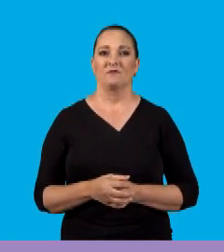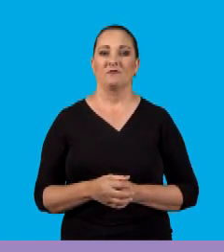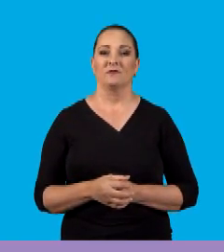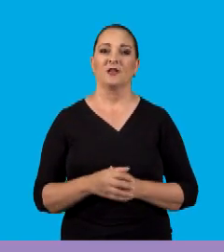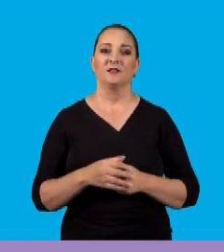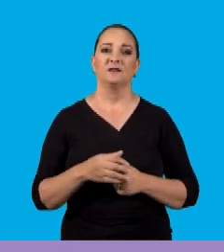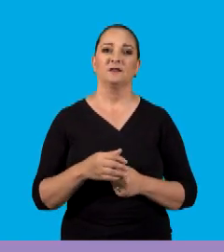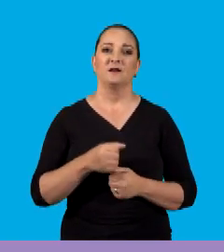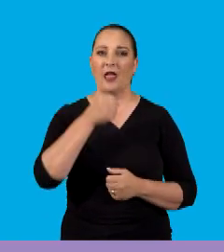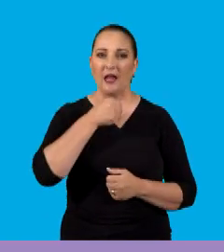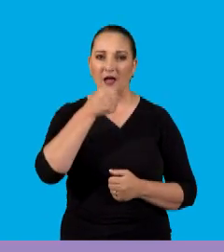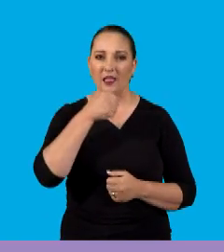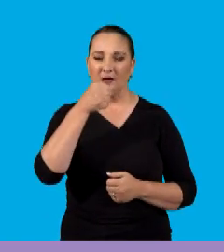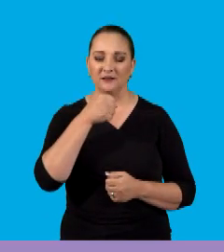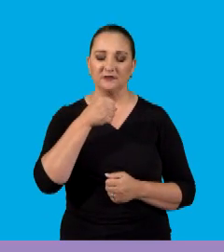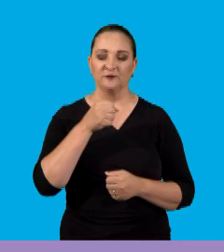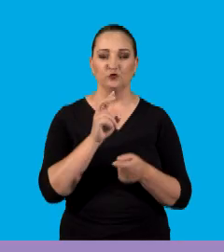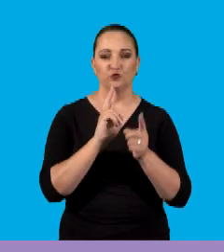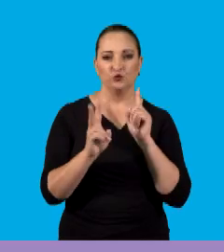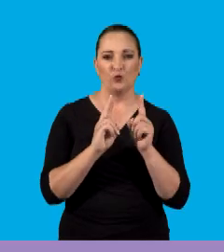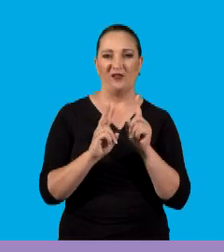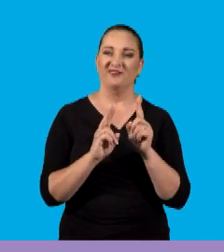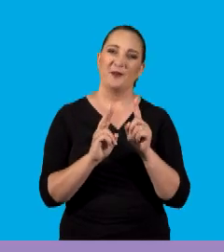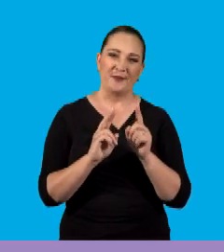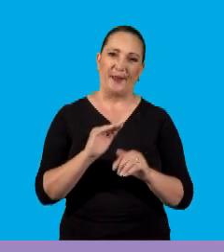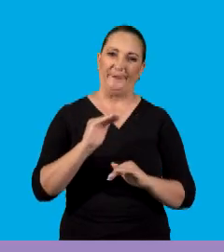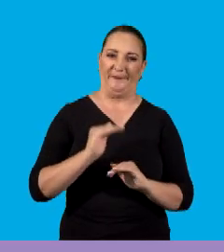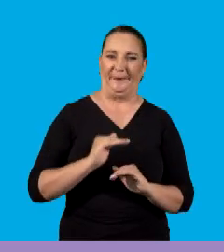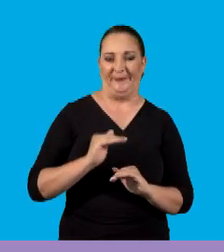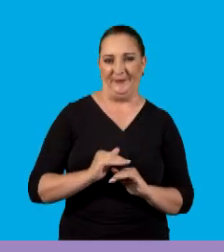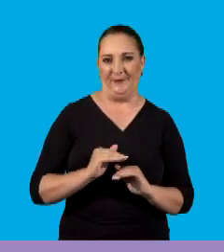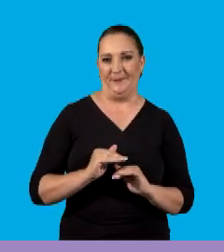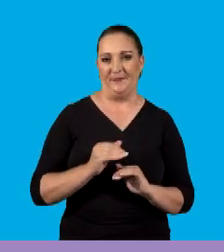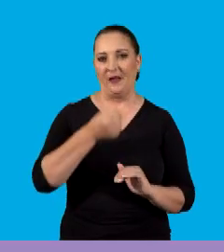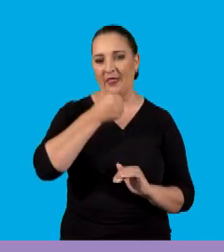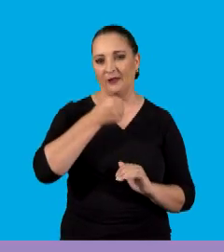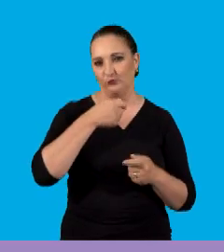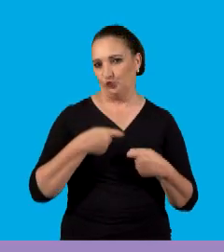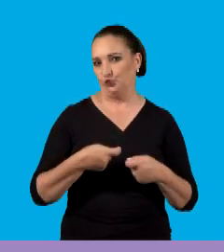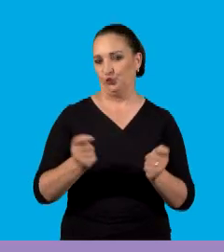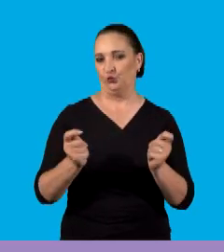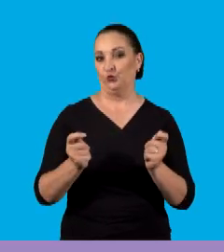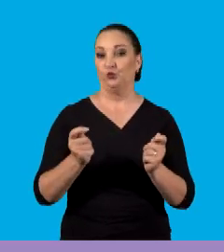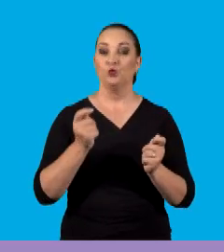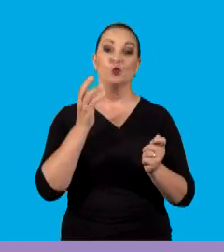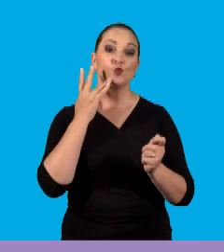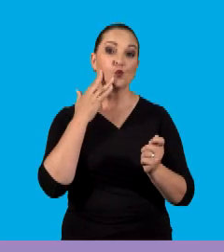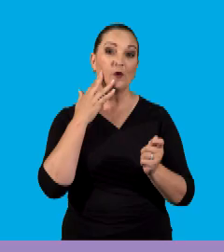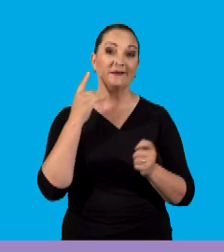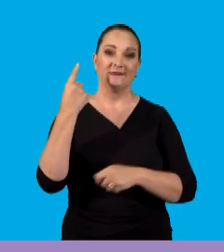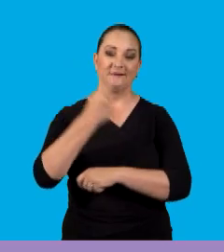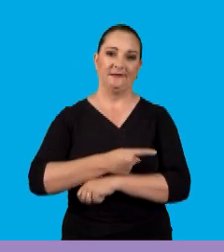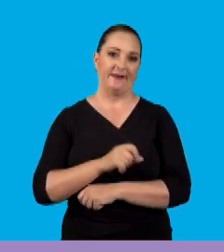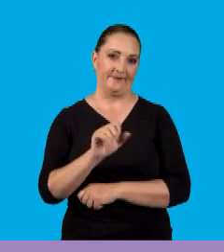ice creams were the lowest, or the minimum number of ice creams sold, and that was